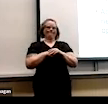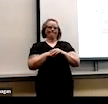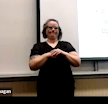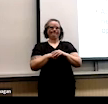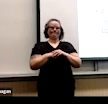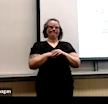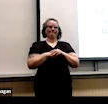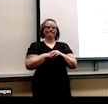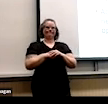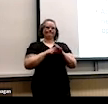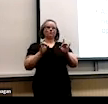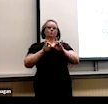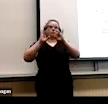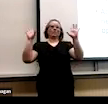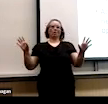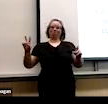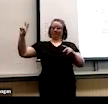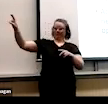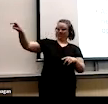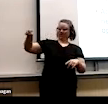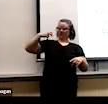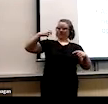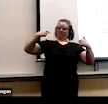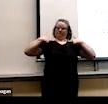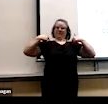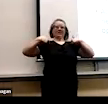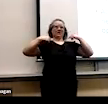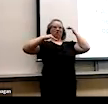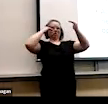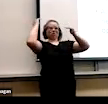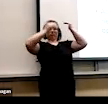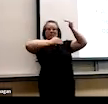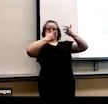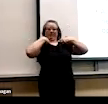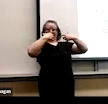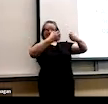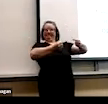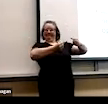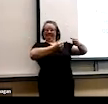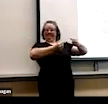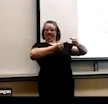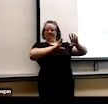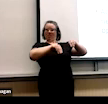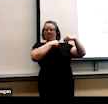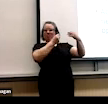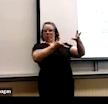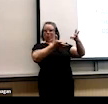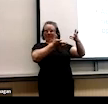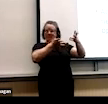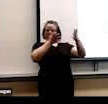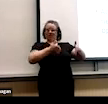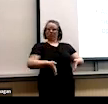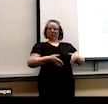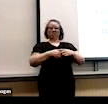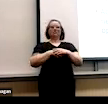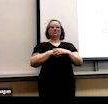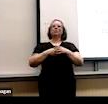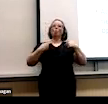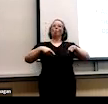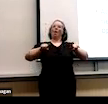role, more active in driving the medical piece as opposed to more receptive. So this is something that can be taking place during that transition as